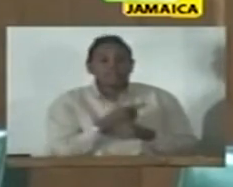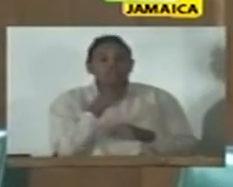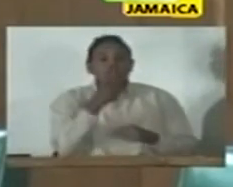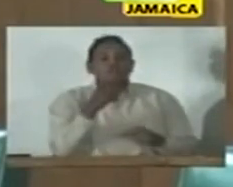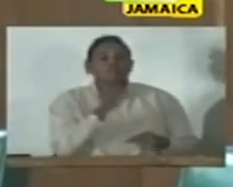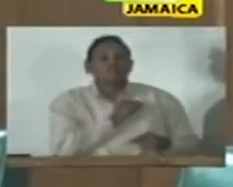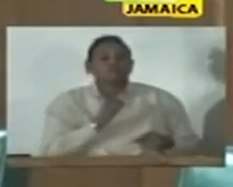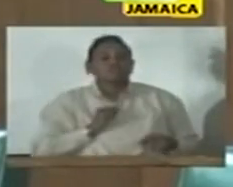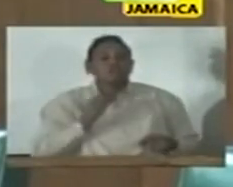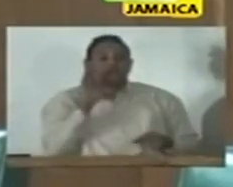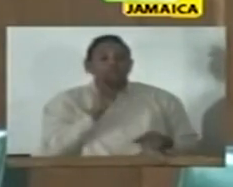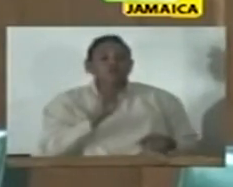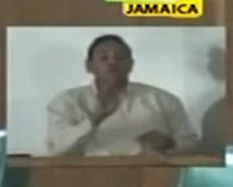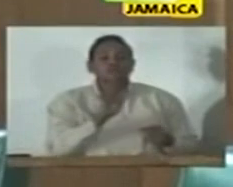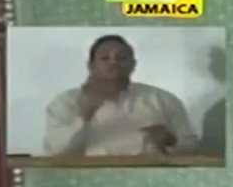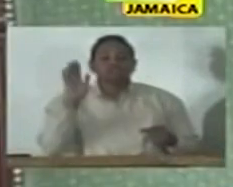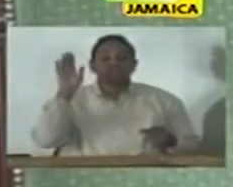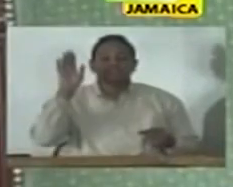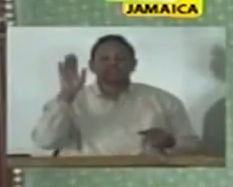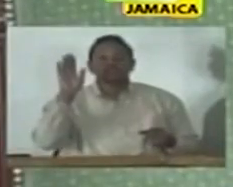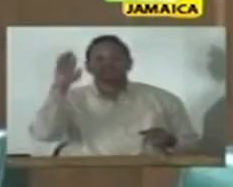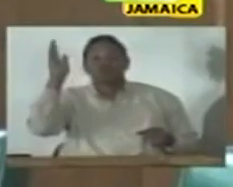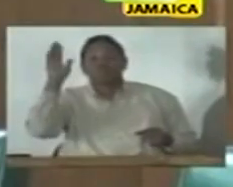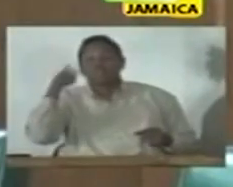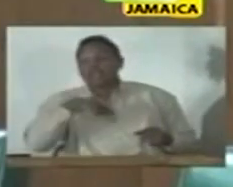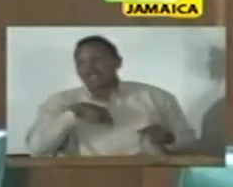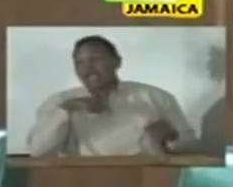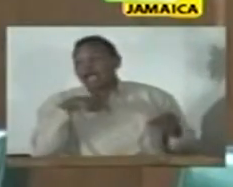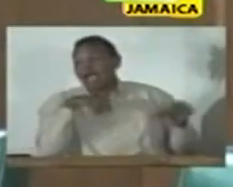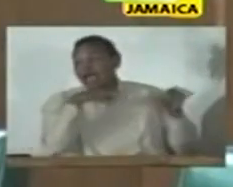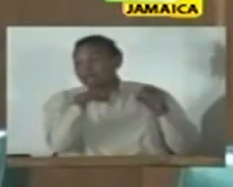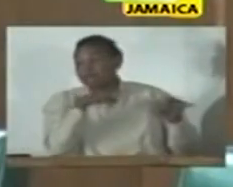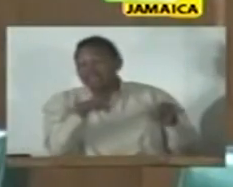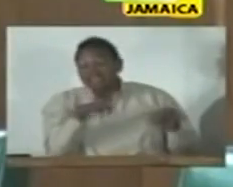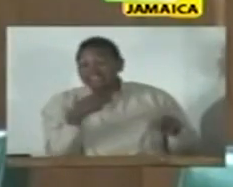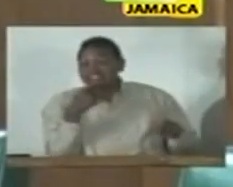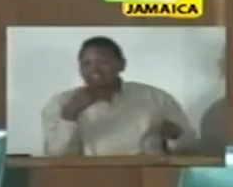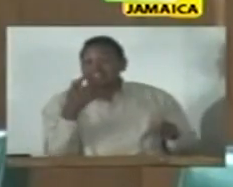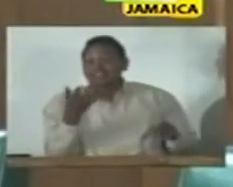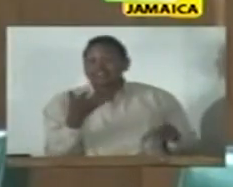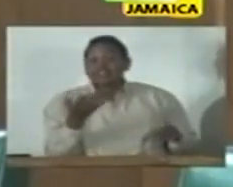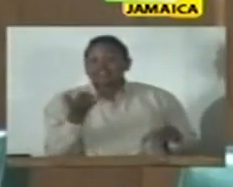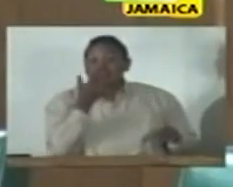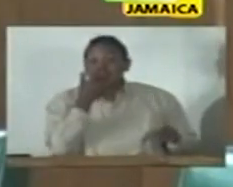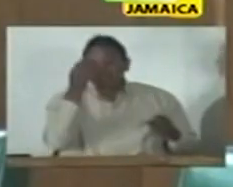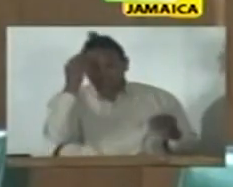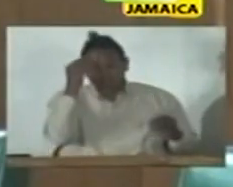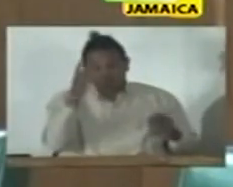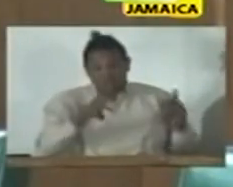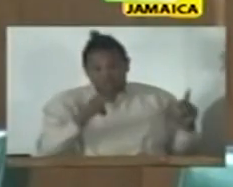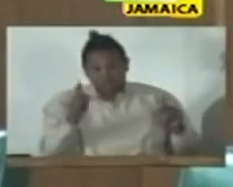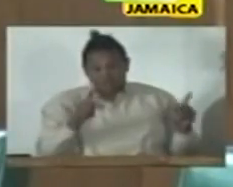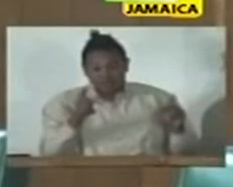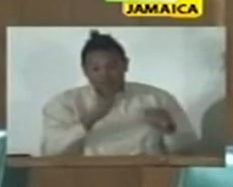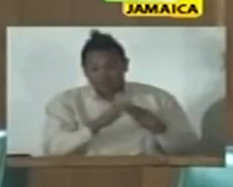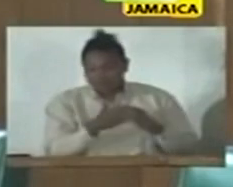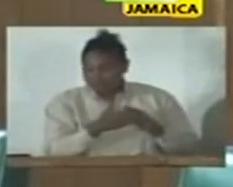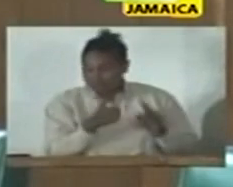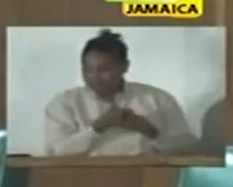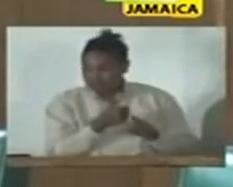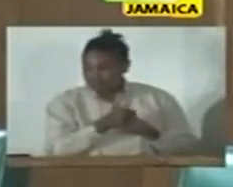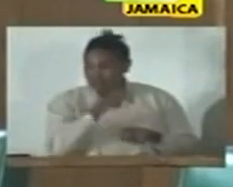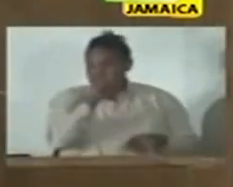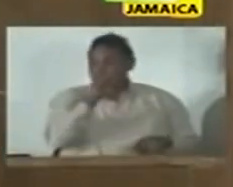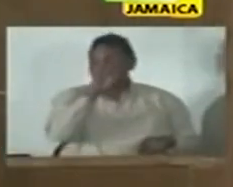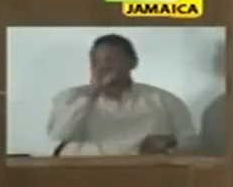Senator Brown's presentation. I am pointing out to it. It would have misled the people of Jamaica. No money from